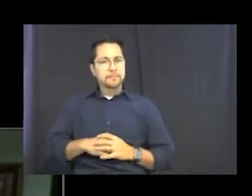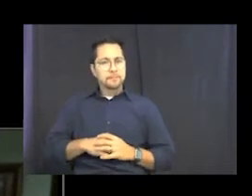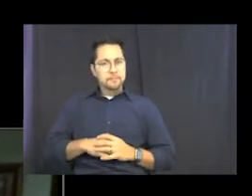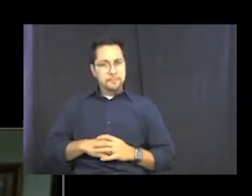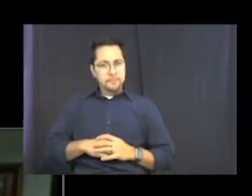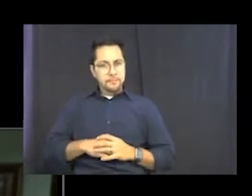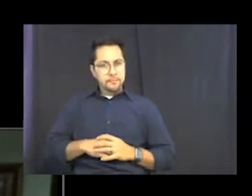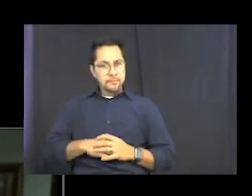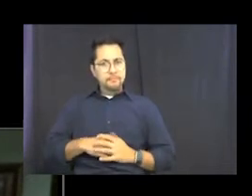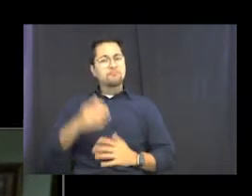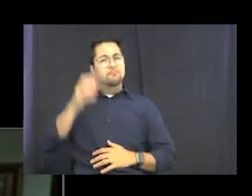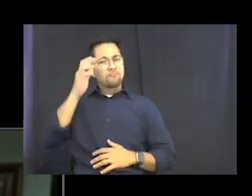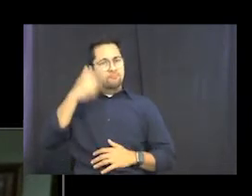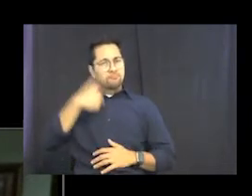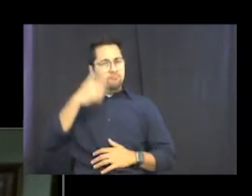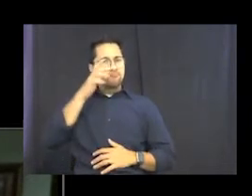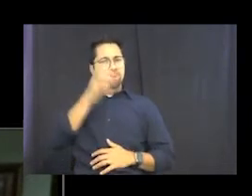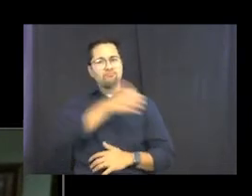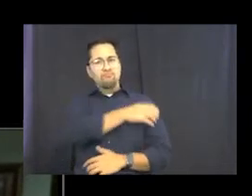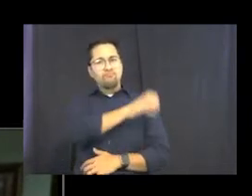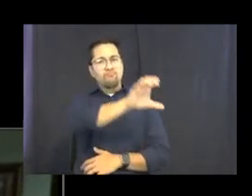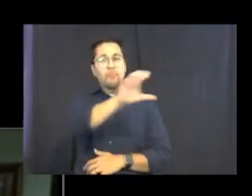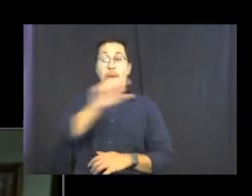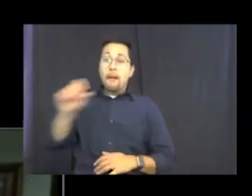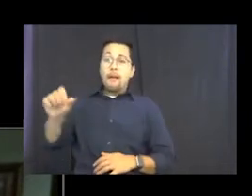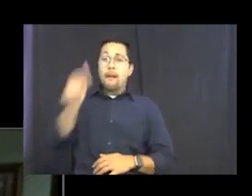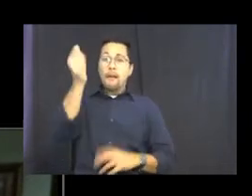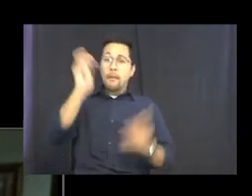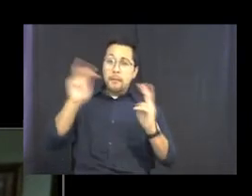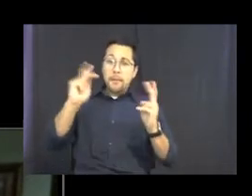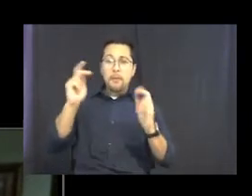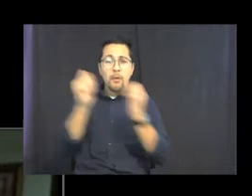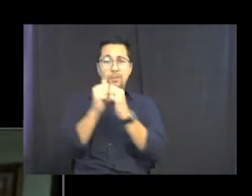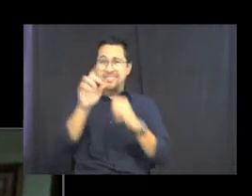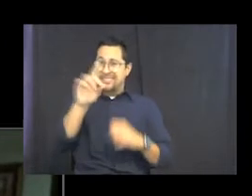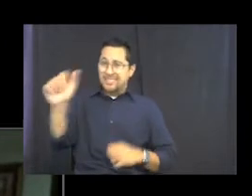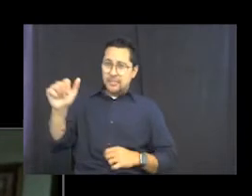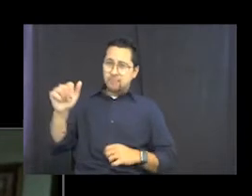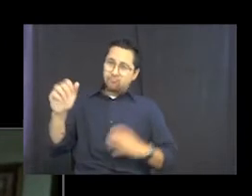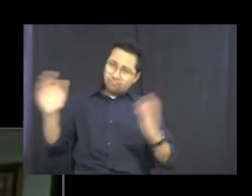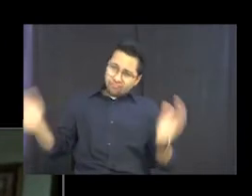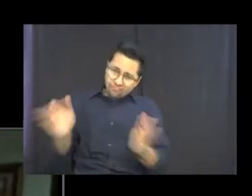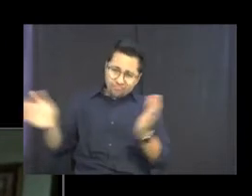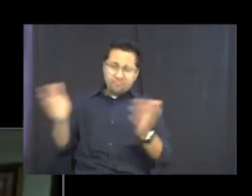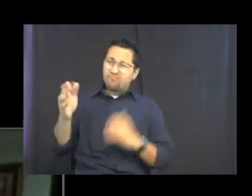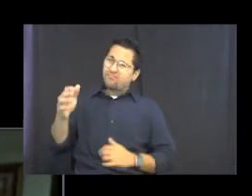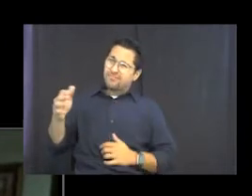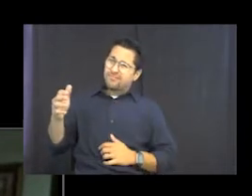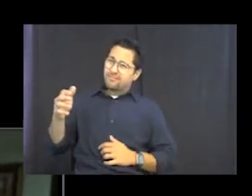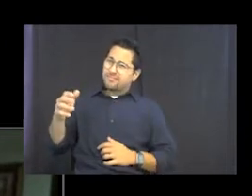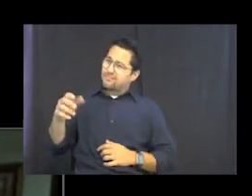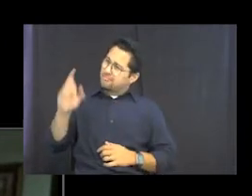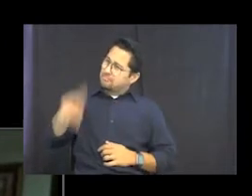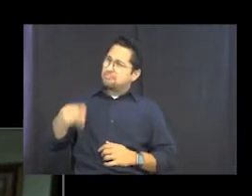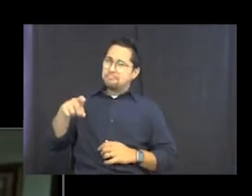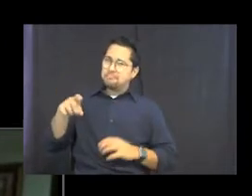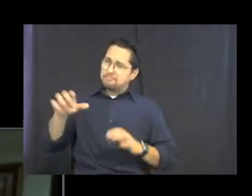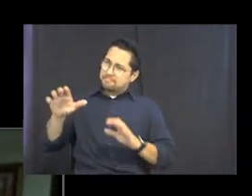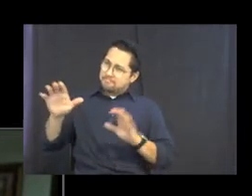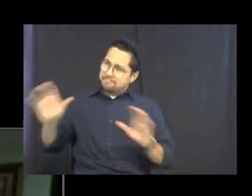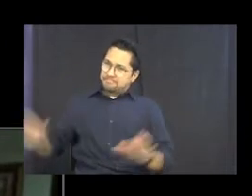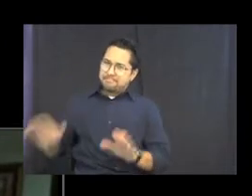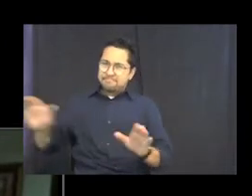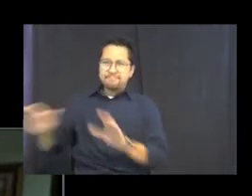I will empower other people with disabilities to do the same. We all